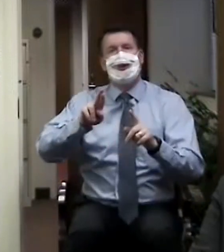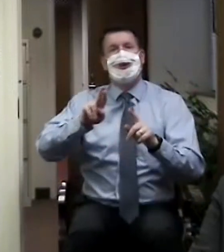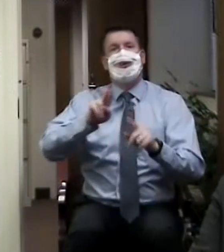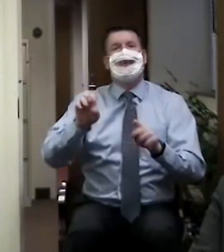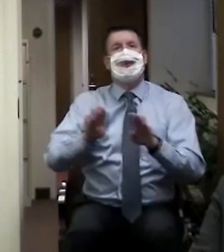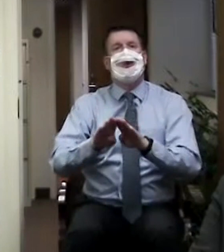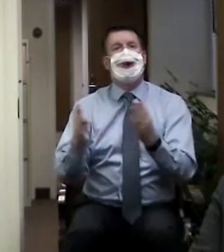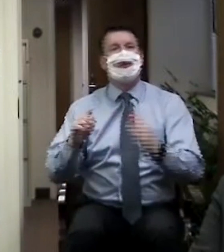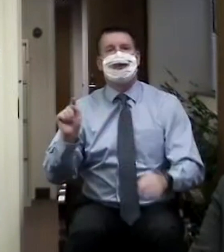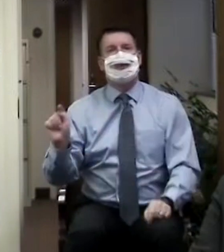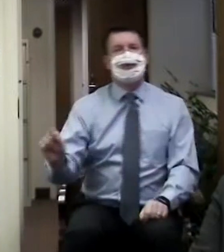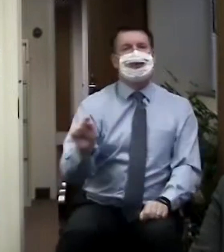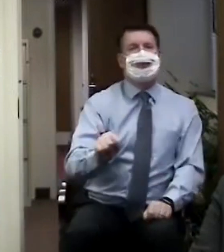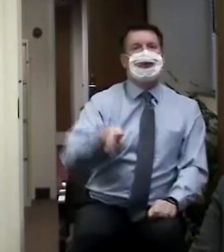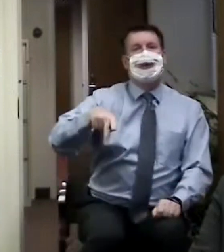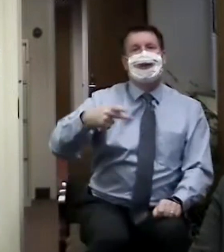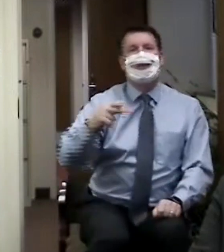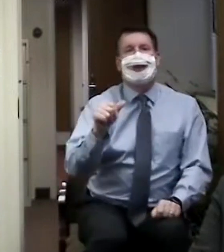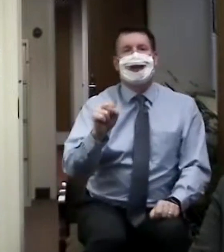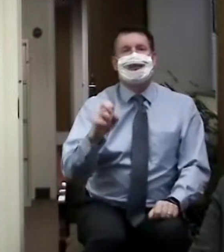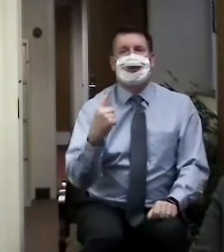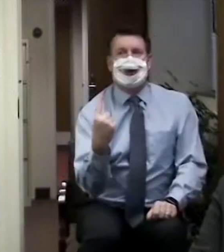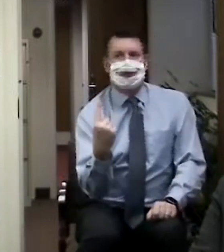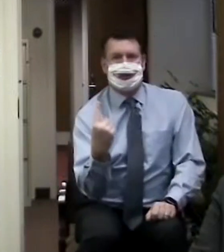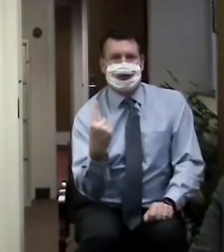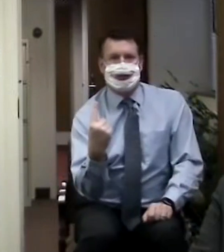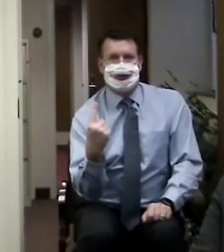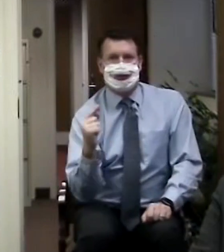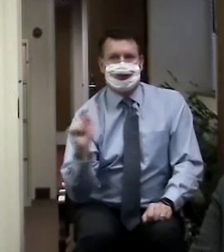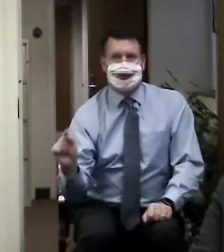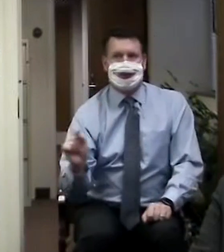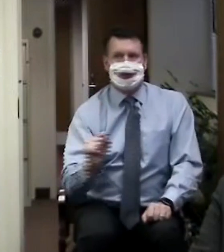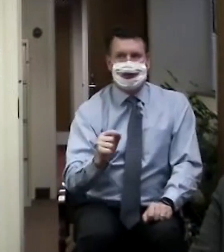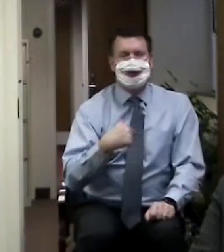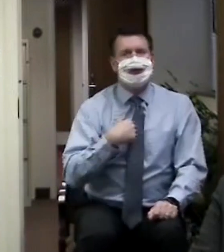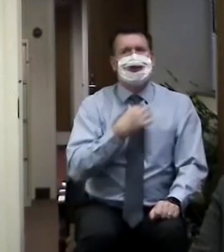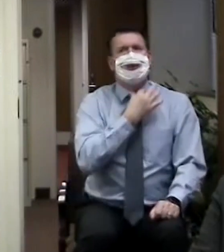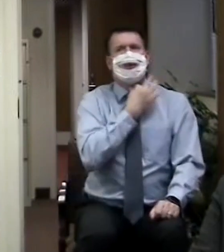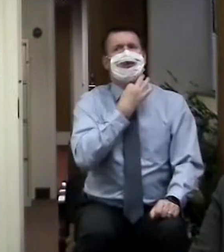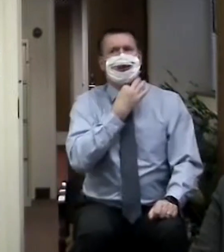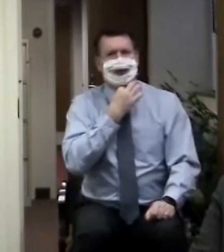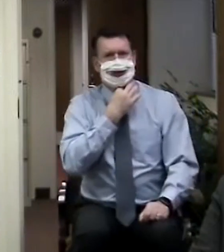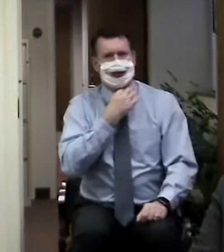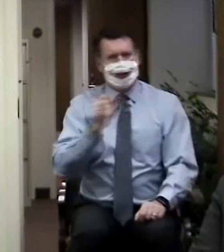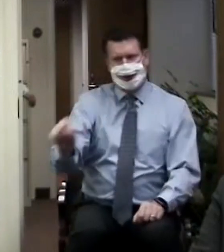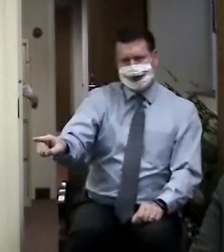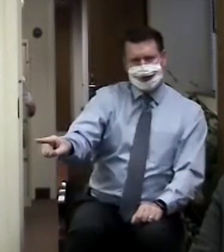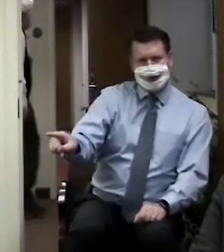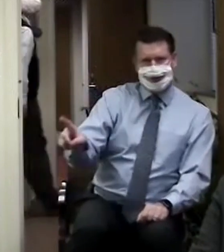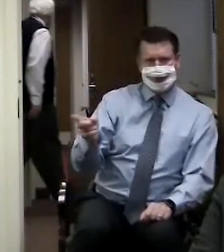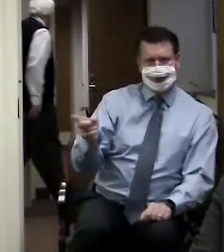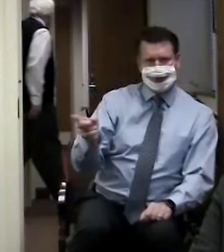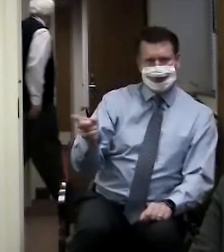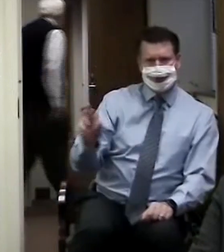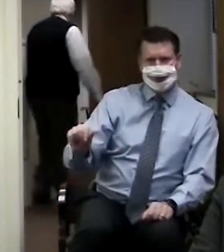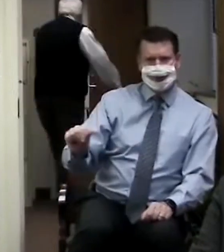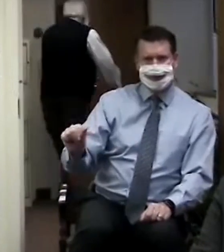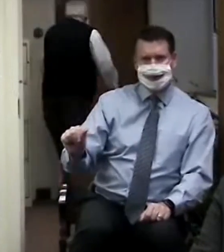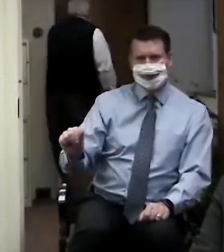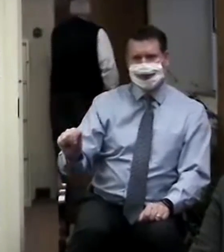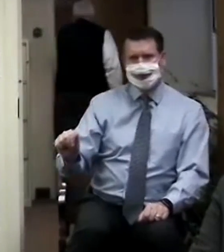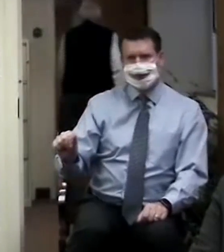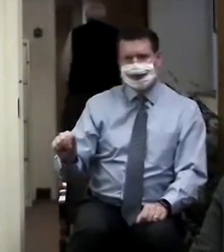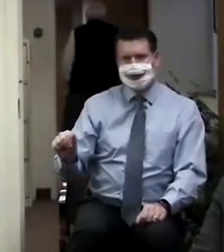Dr. Apostolakis, do you anticipate additional cases of COVID-19 coming in?